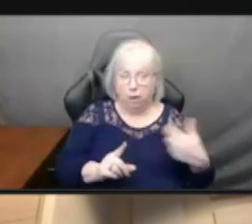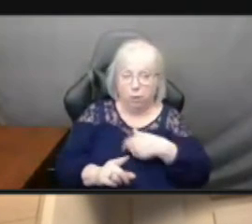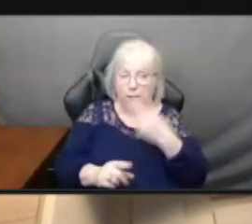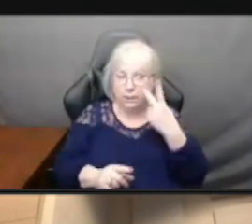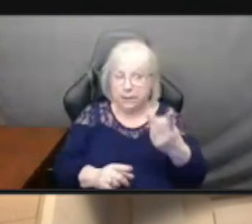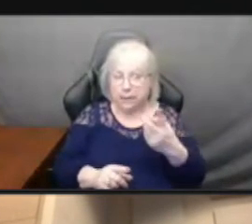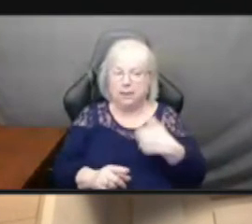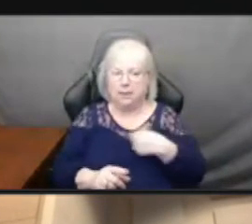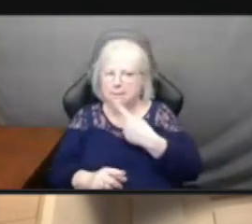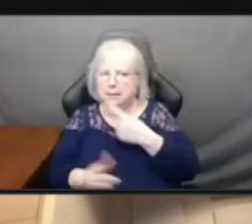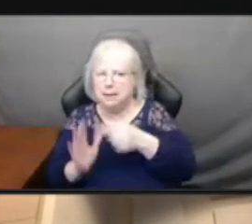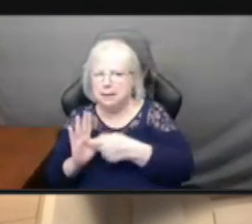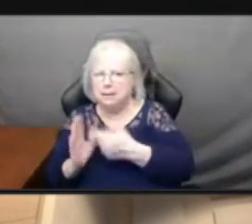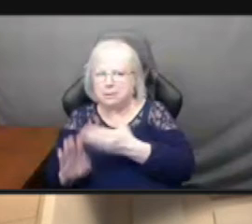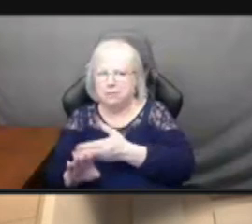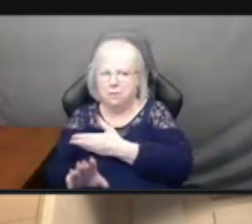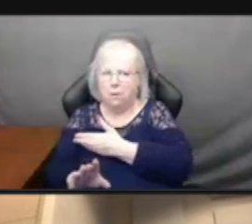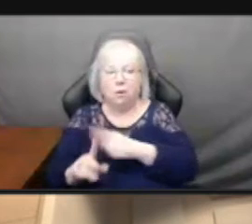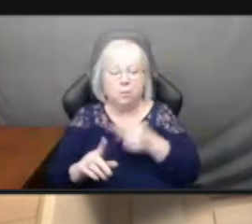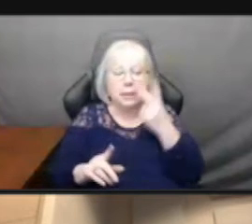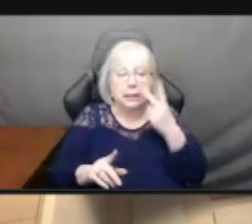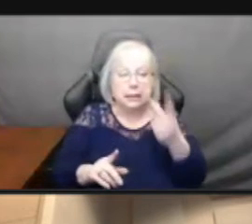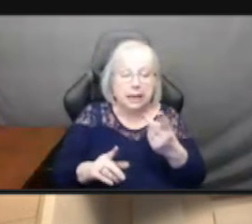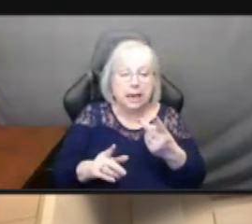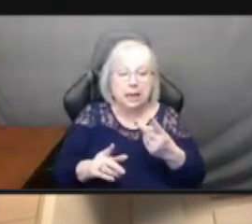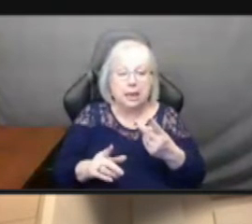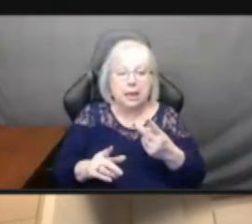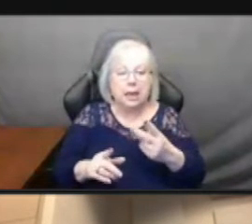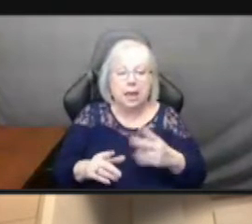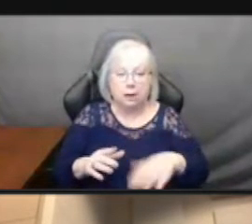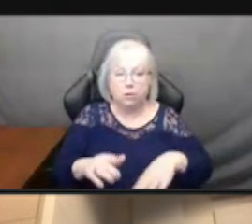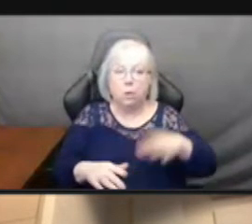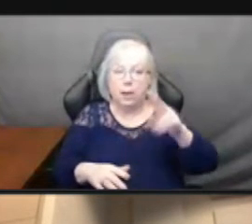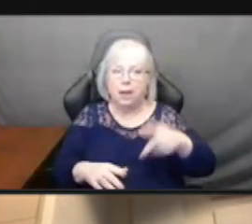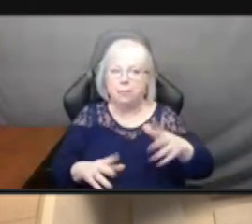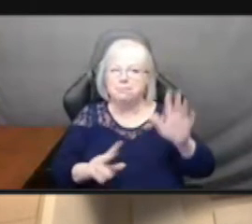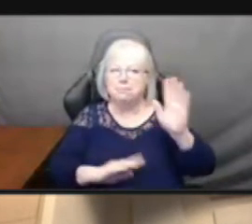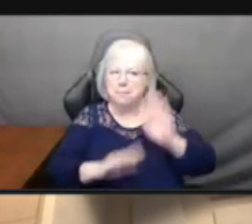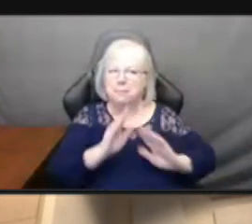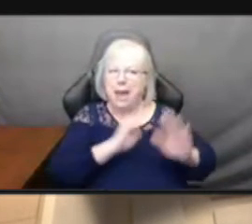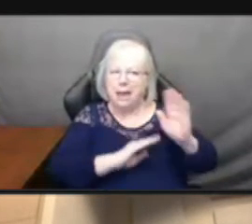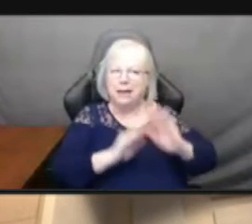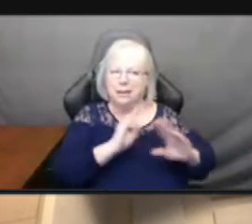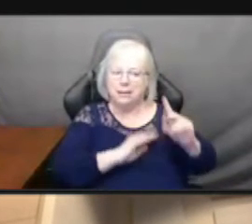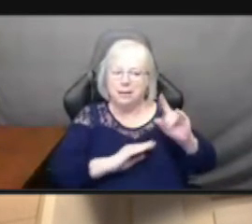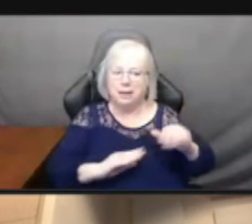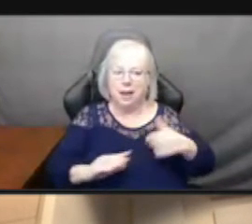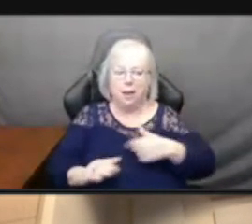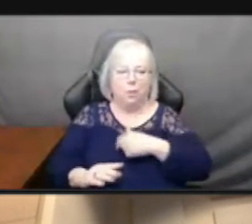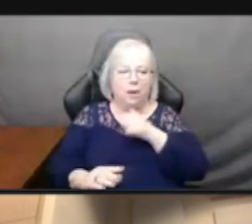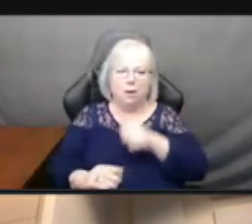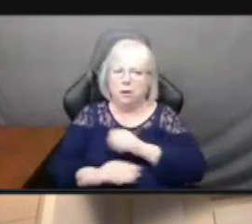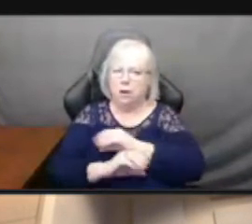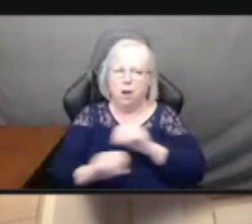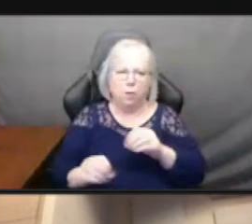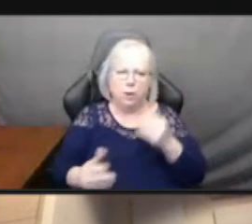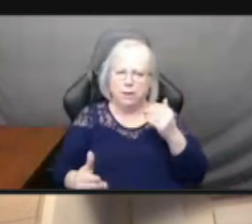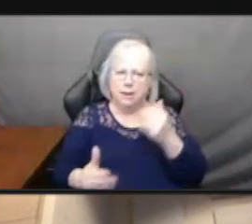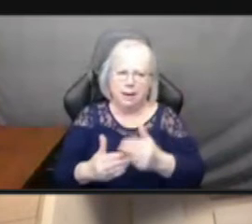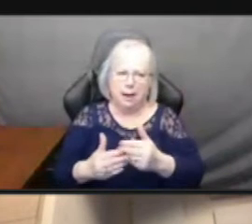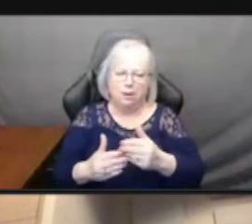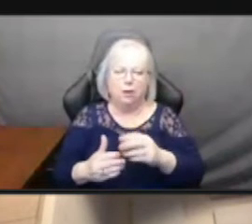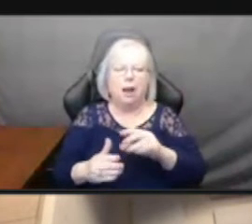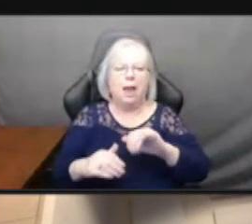before, but seeing it and growing up back in the day, we are nowhere near how bad we